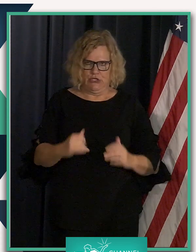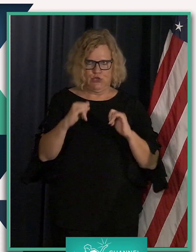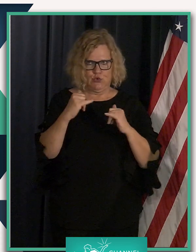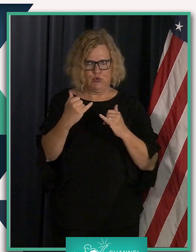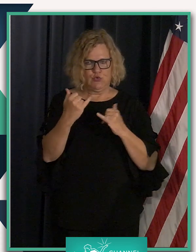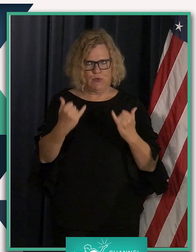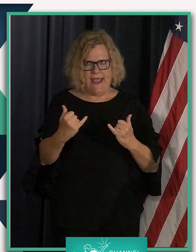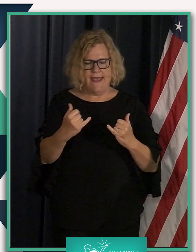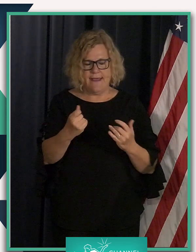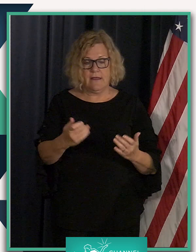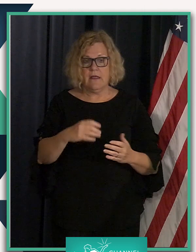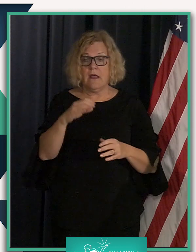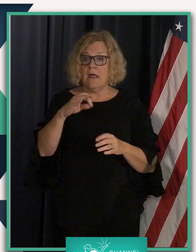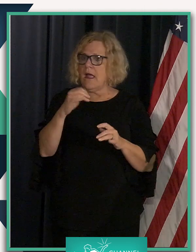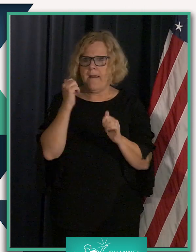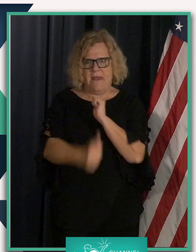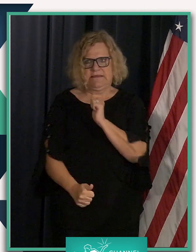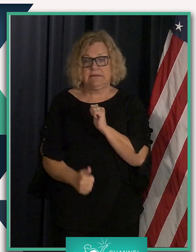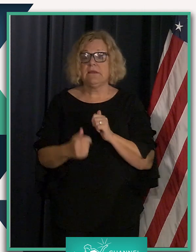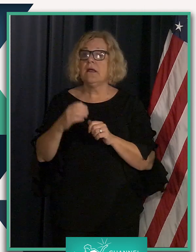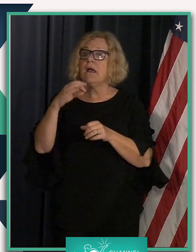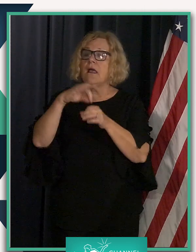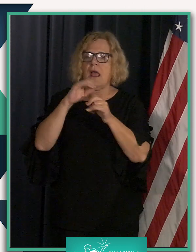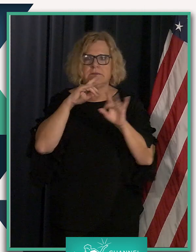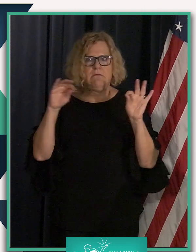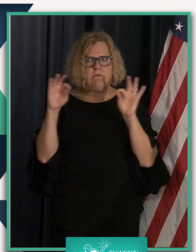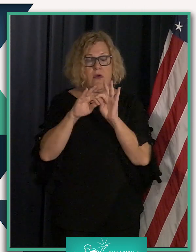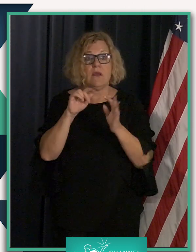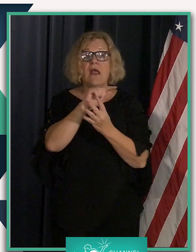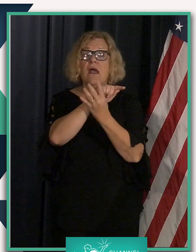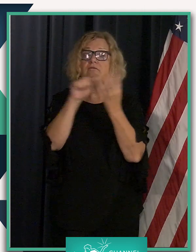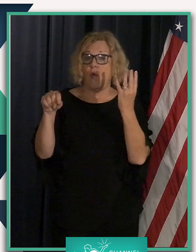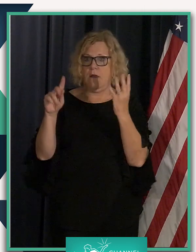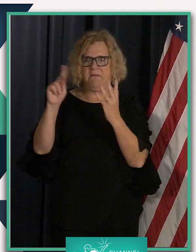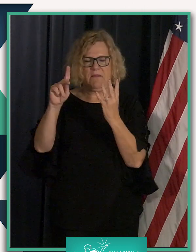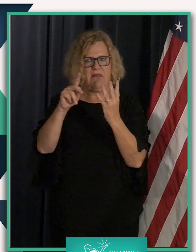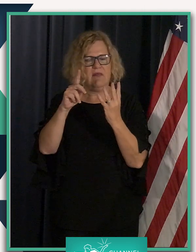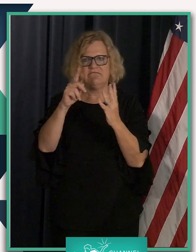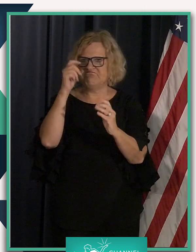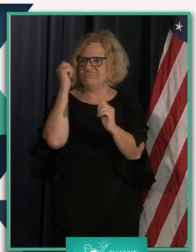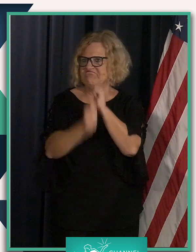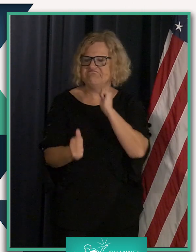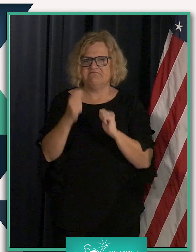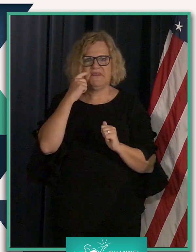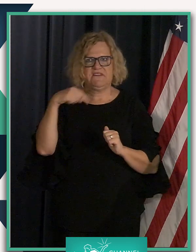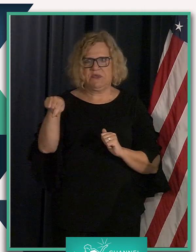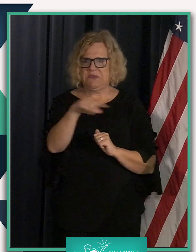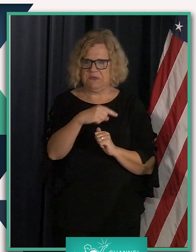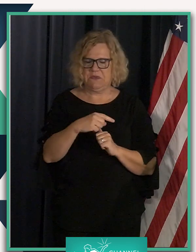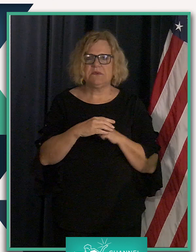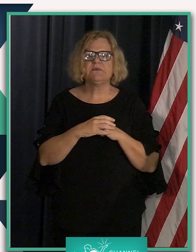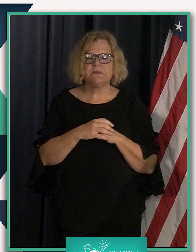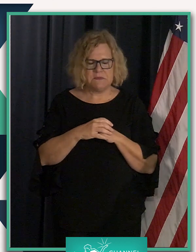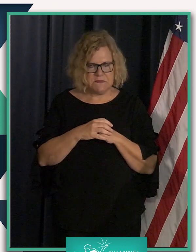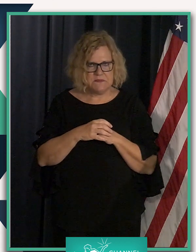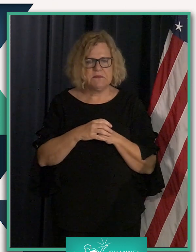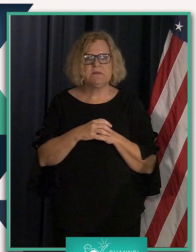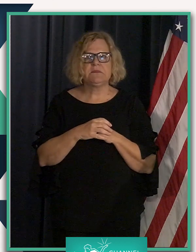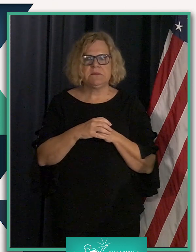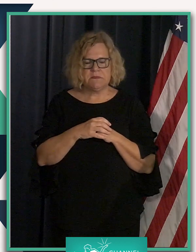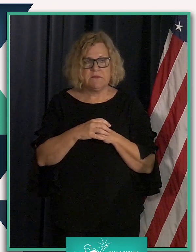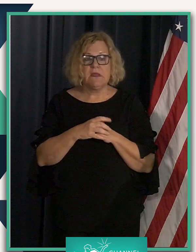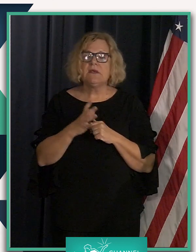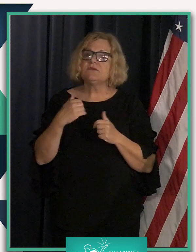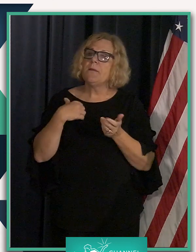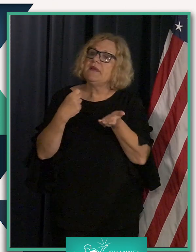the tie-breaking vote. Elections matter, and these were the folks that got it done for you. So let